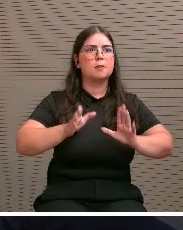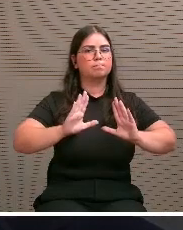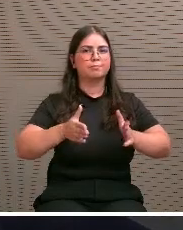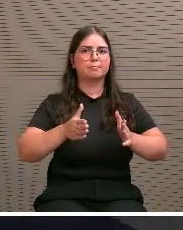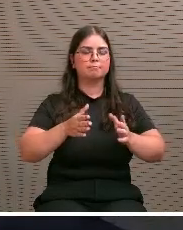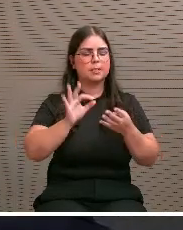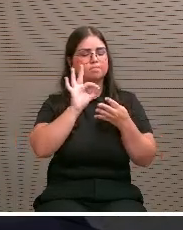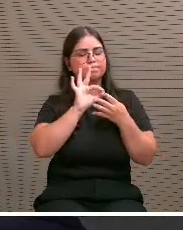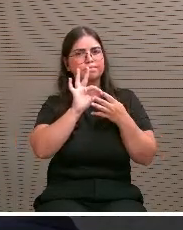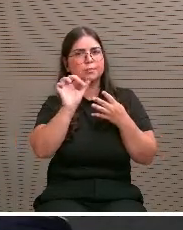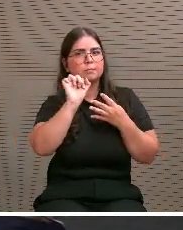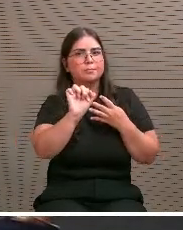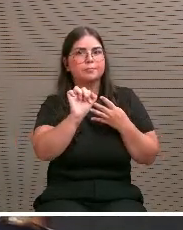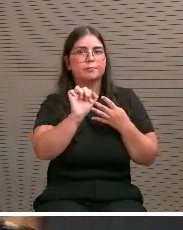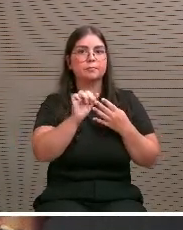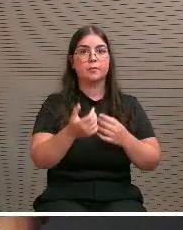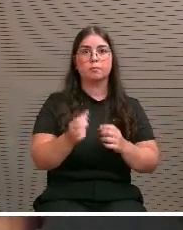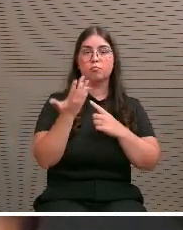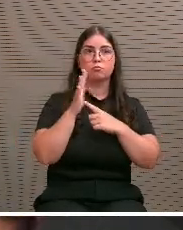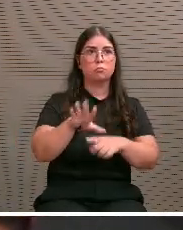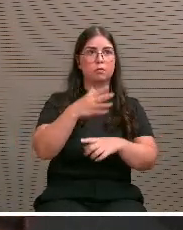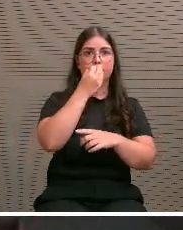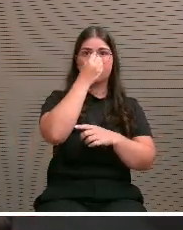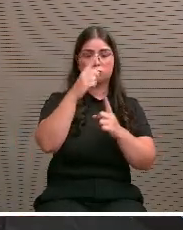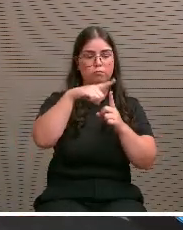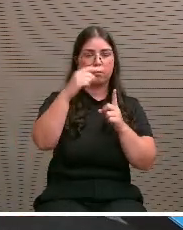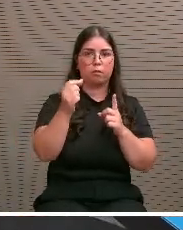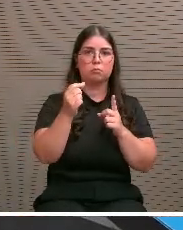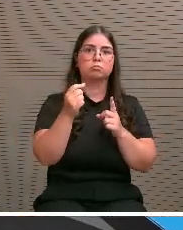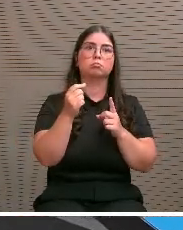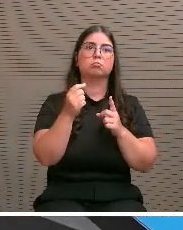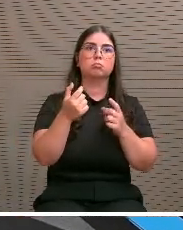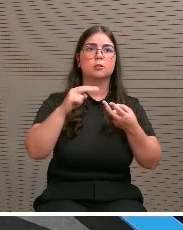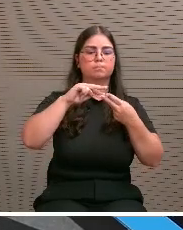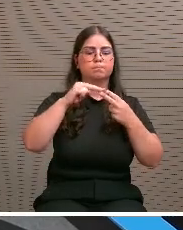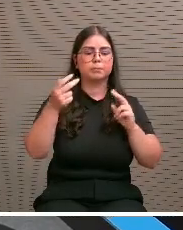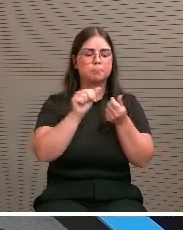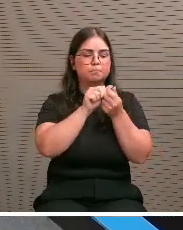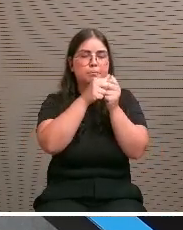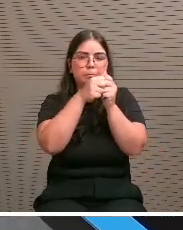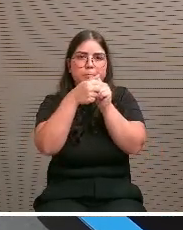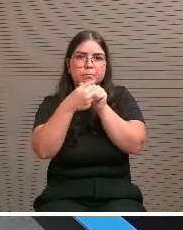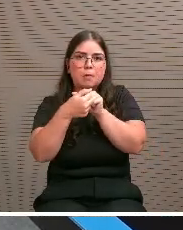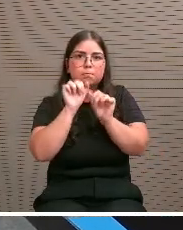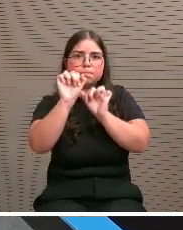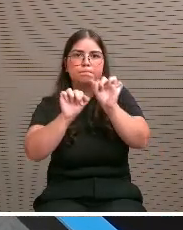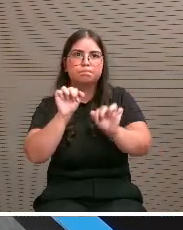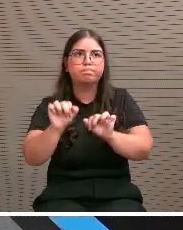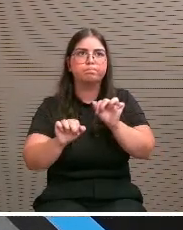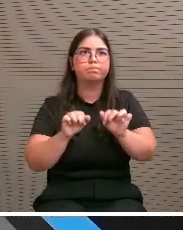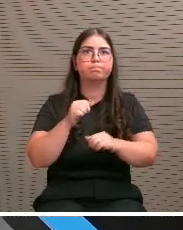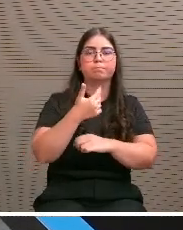know, plants, we started messing around with those genes some 10,000 years ago. We start making